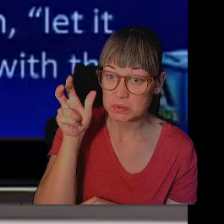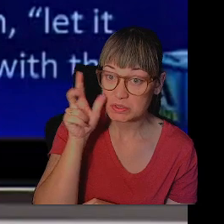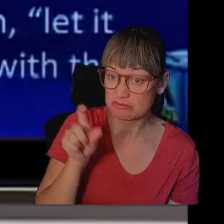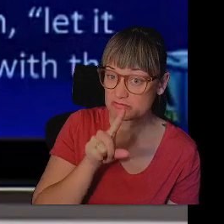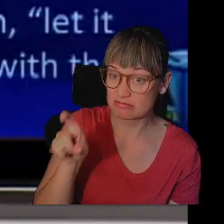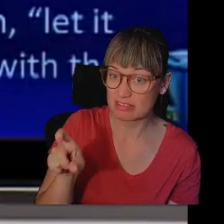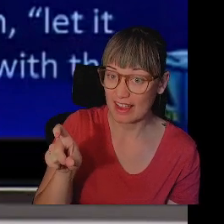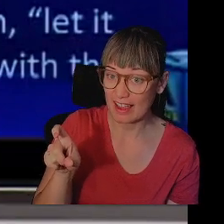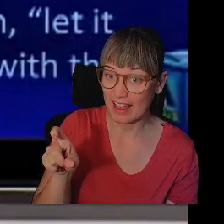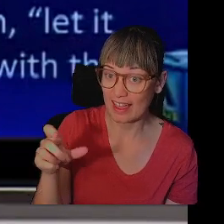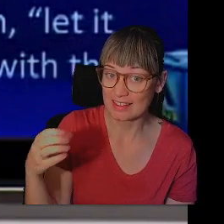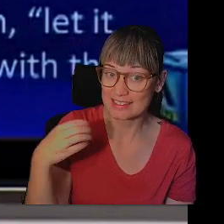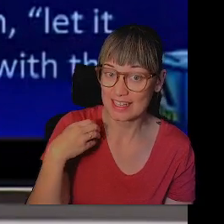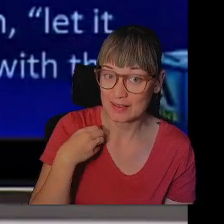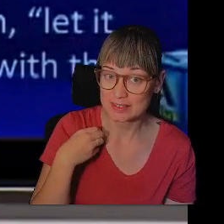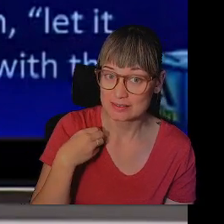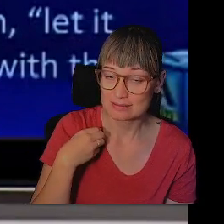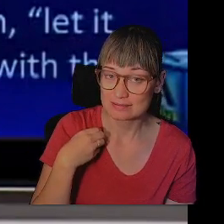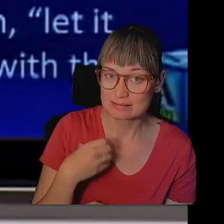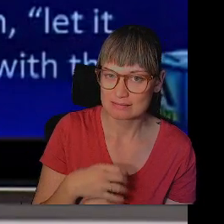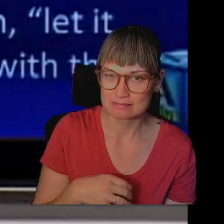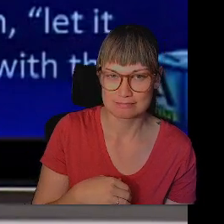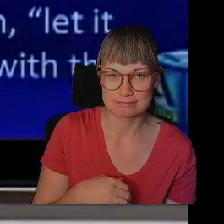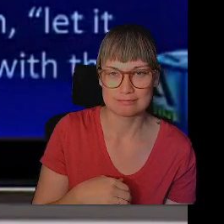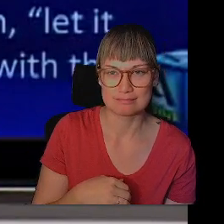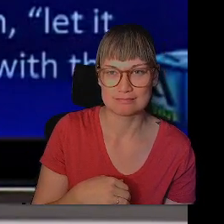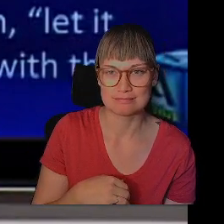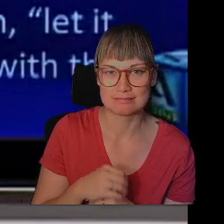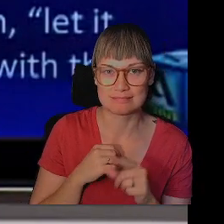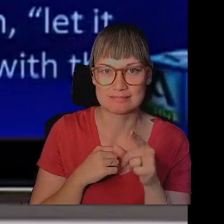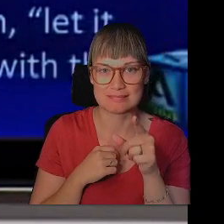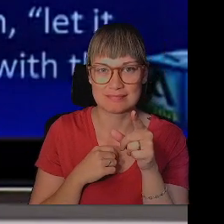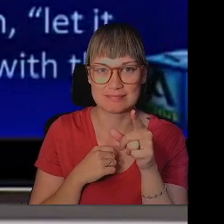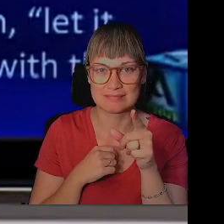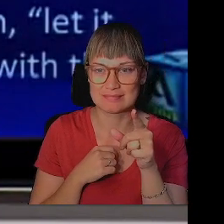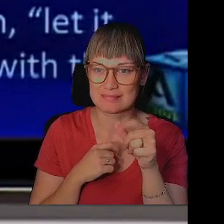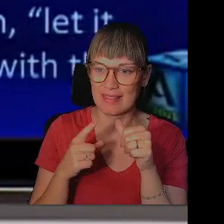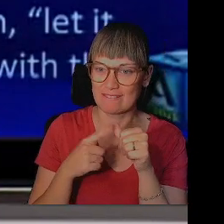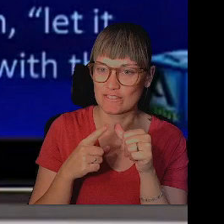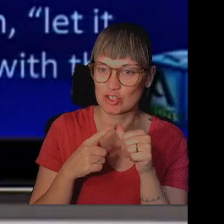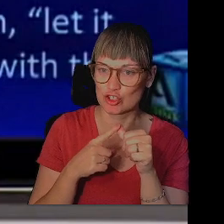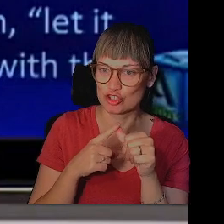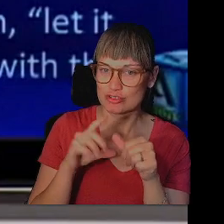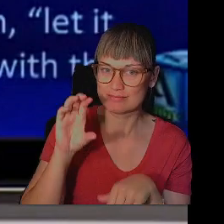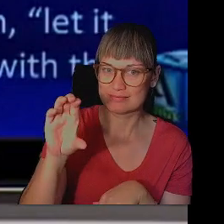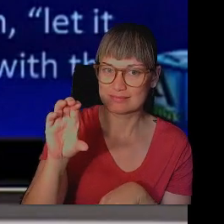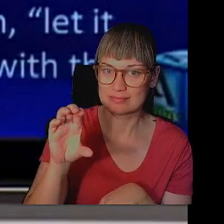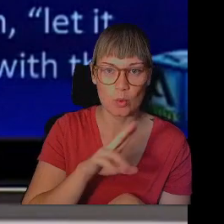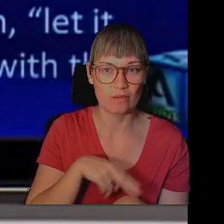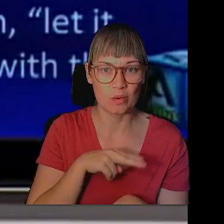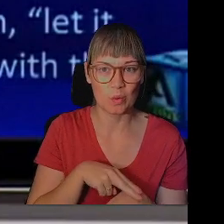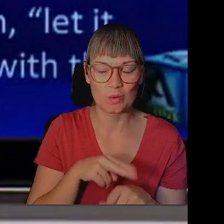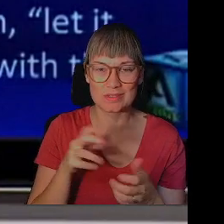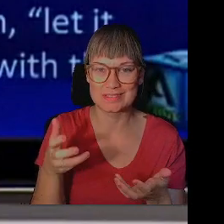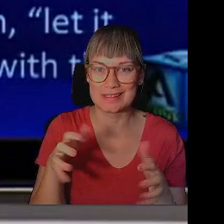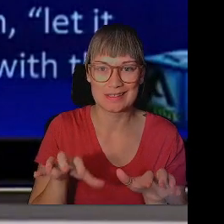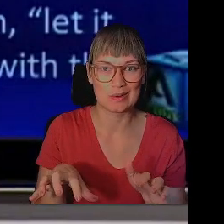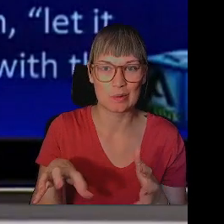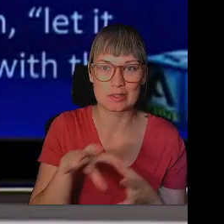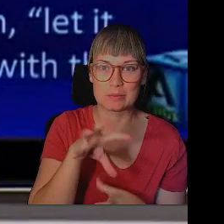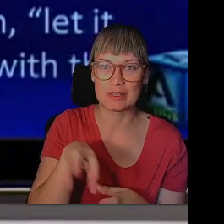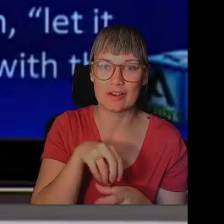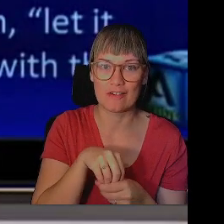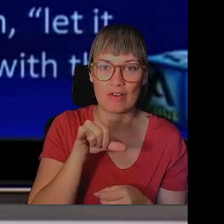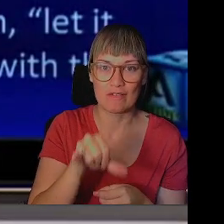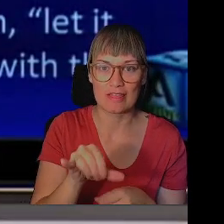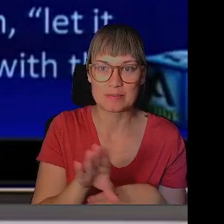me? Look at this paragraphing. Of course, I didn't want to be mixed up in this business, but there was no way to avoid it.